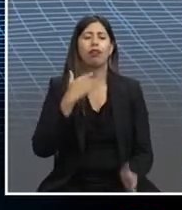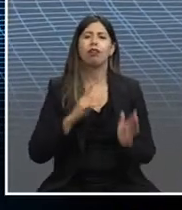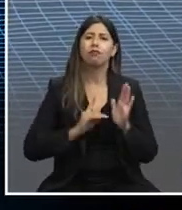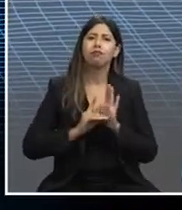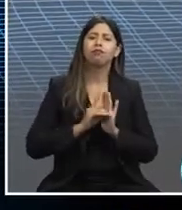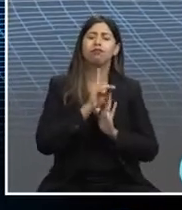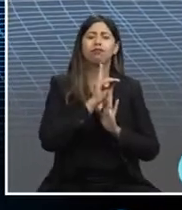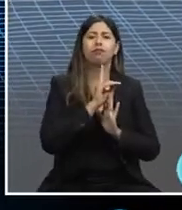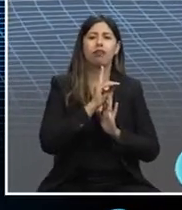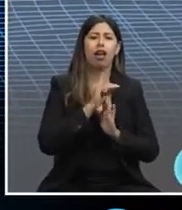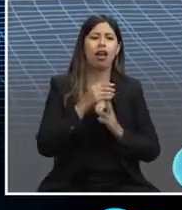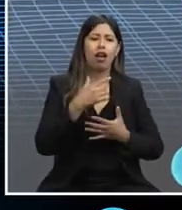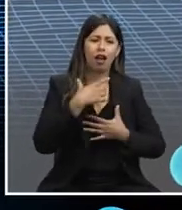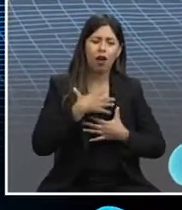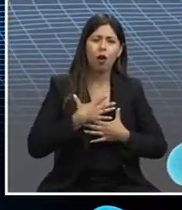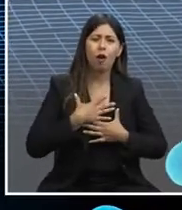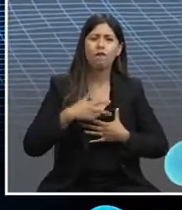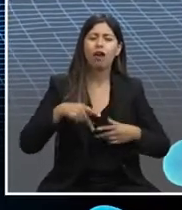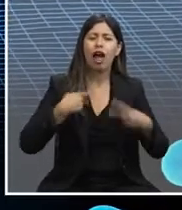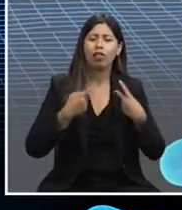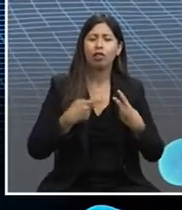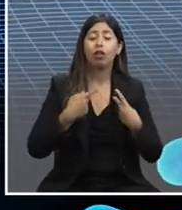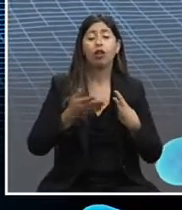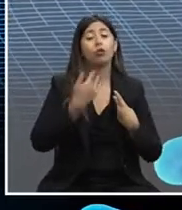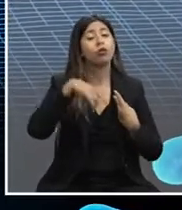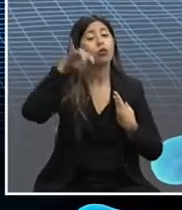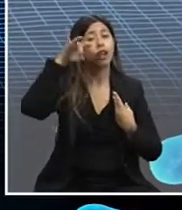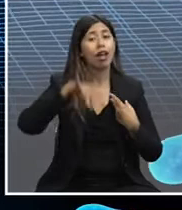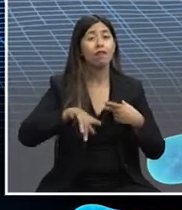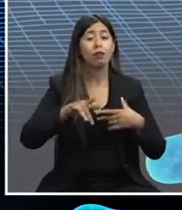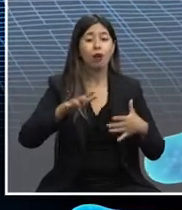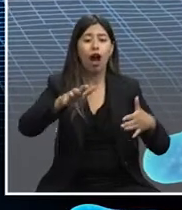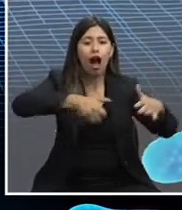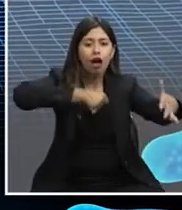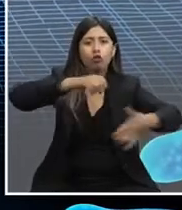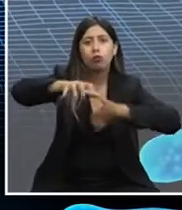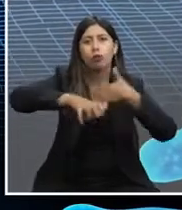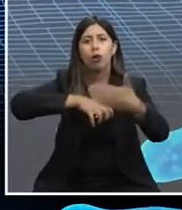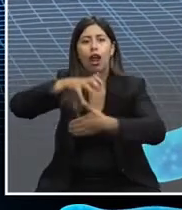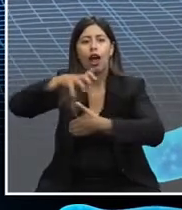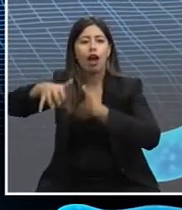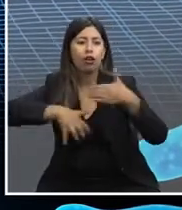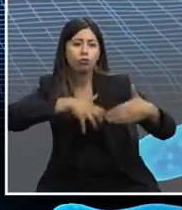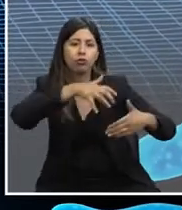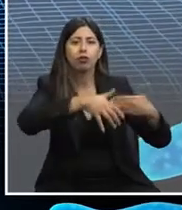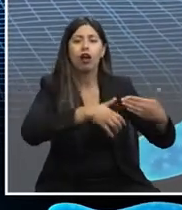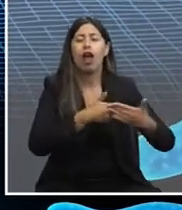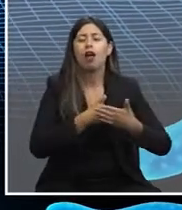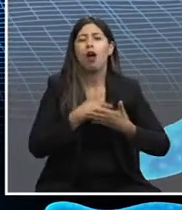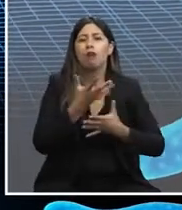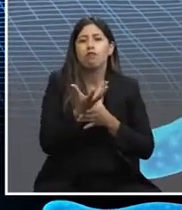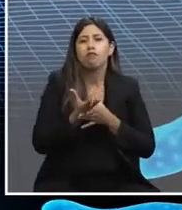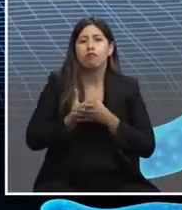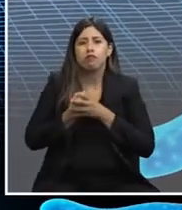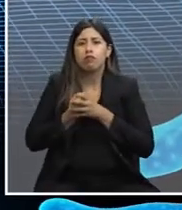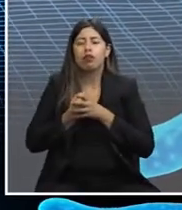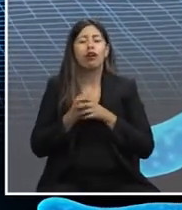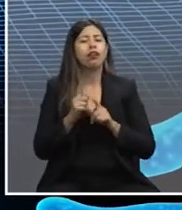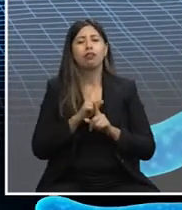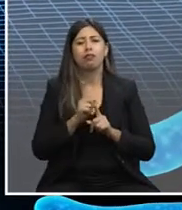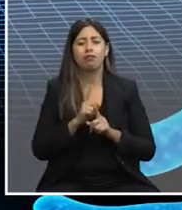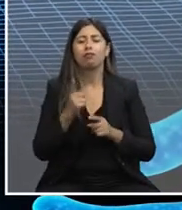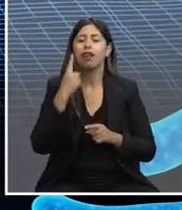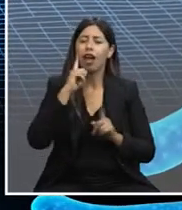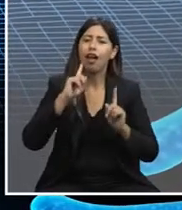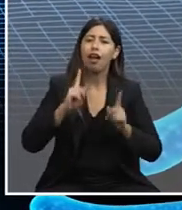limit. Experiments conducted at the University of Zurich showed in 2018 that, in this case, our